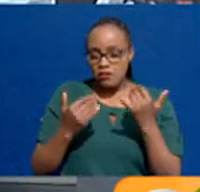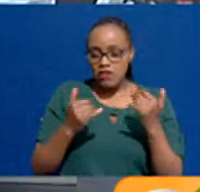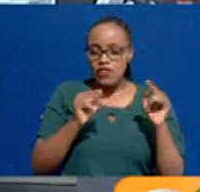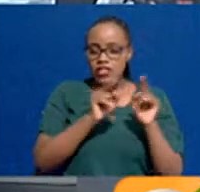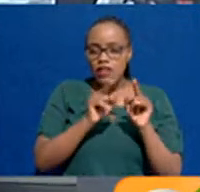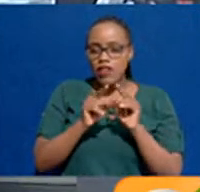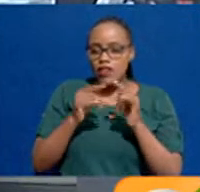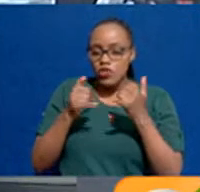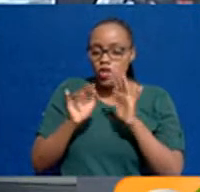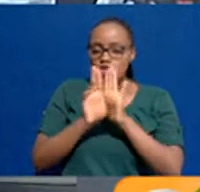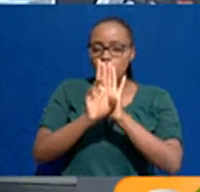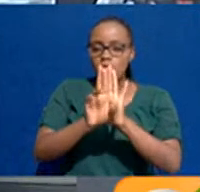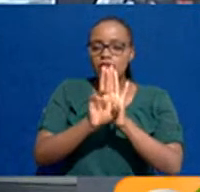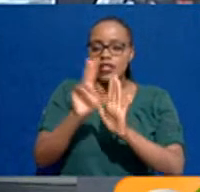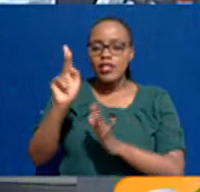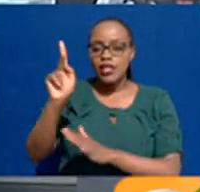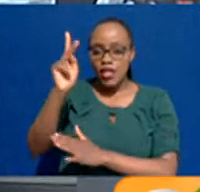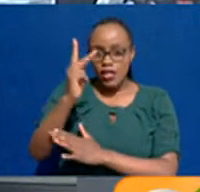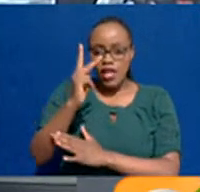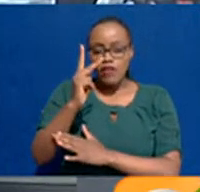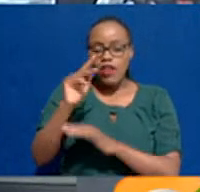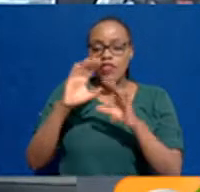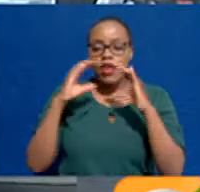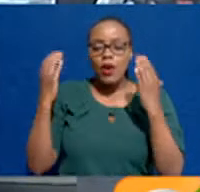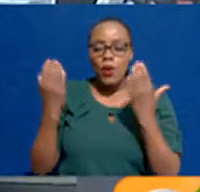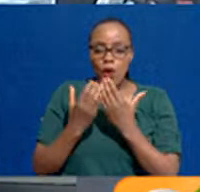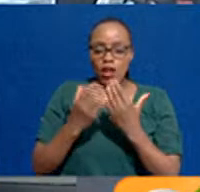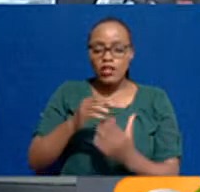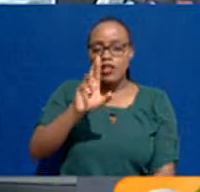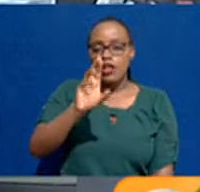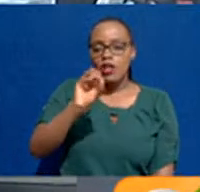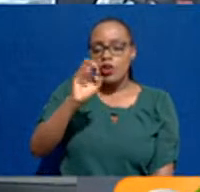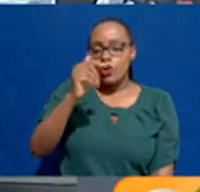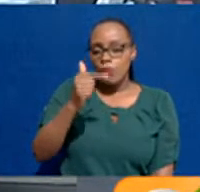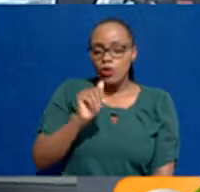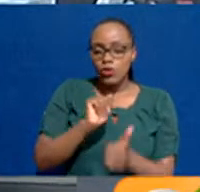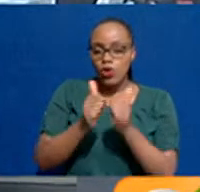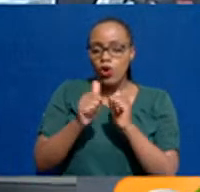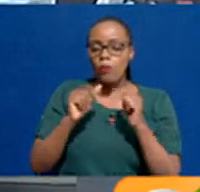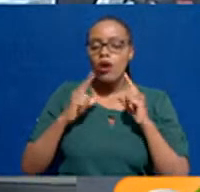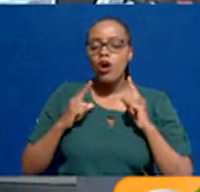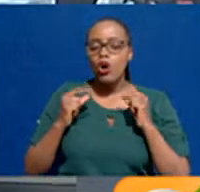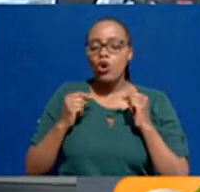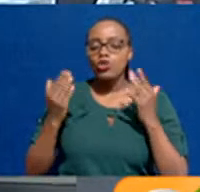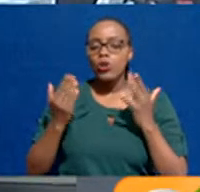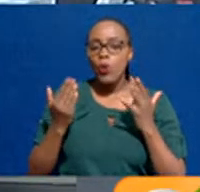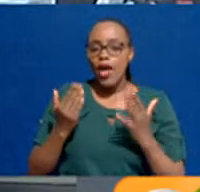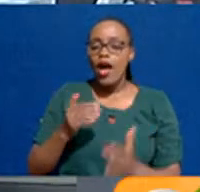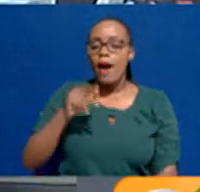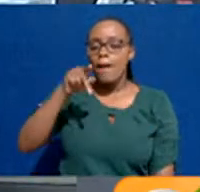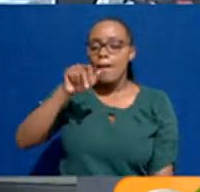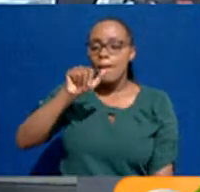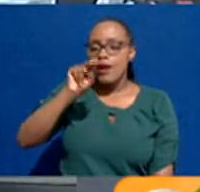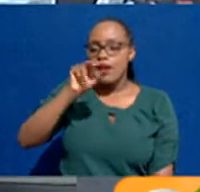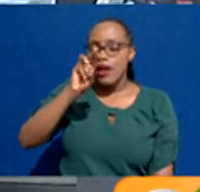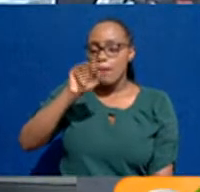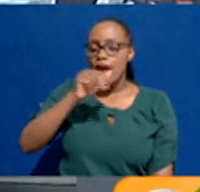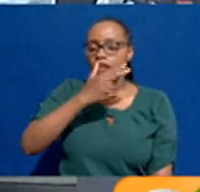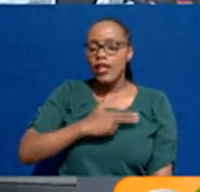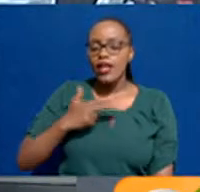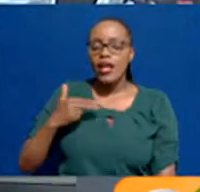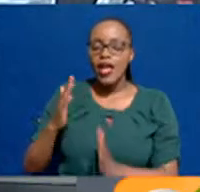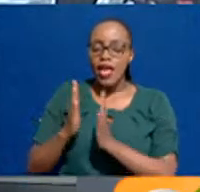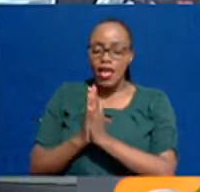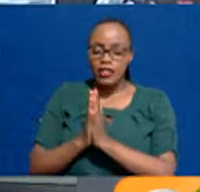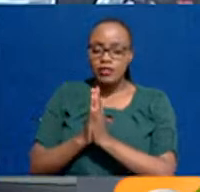with the aim of representing Kenya at the World Robotics Competition that will be hosted in Panama, Denmark and South